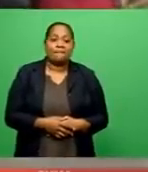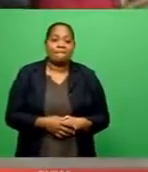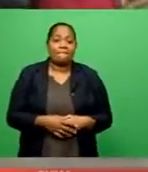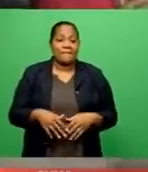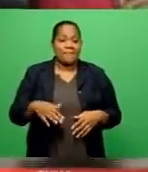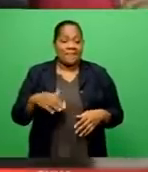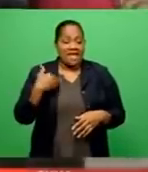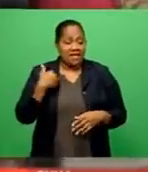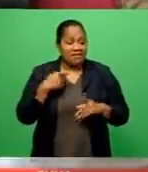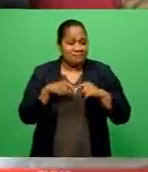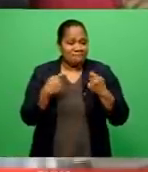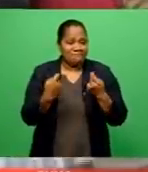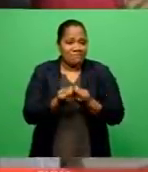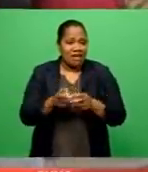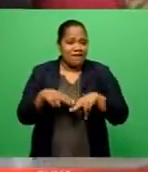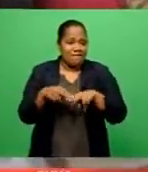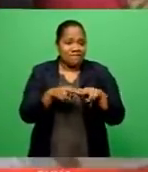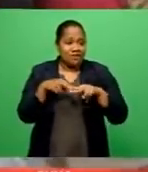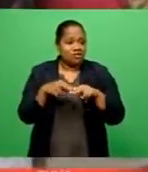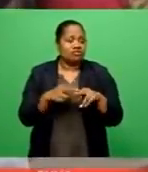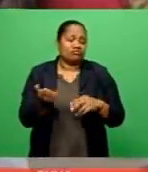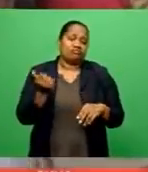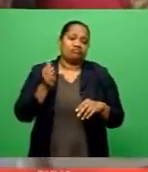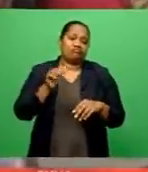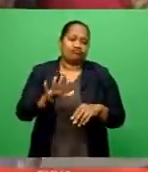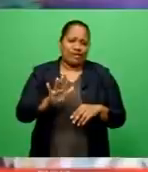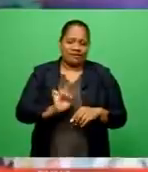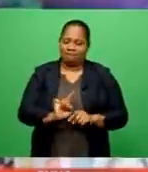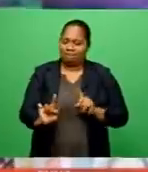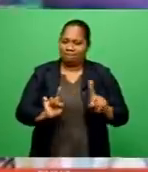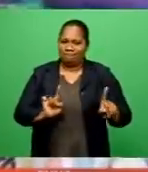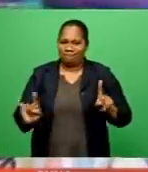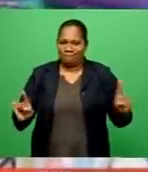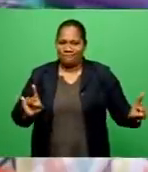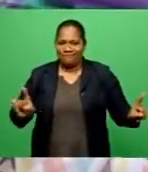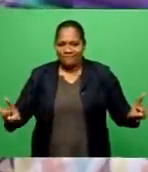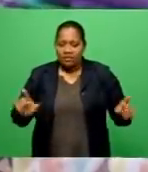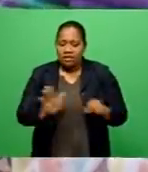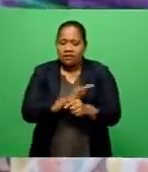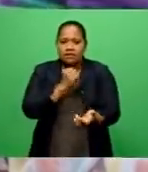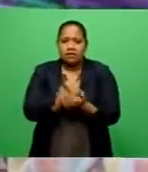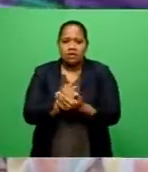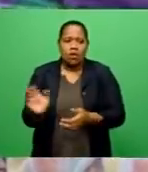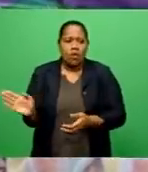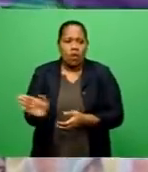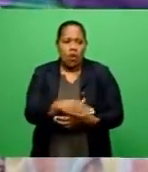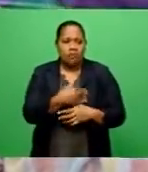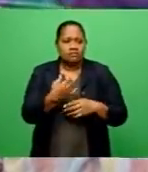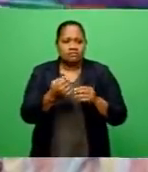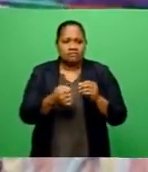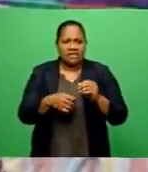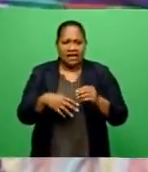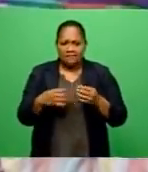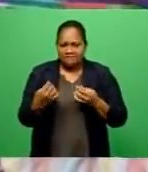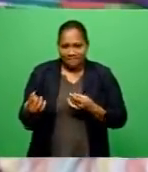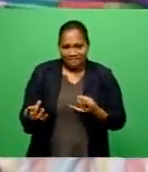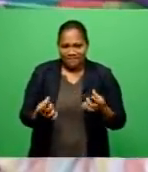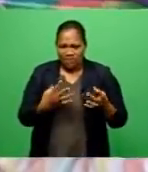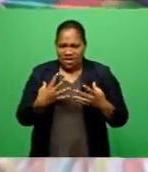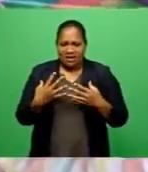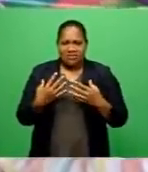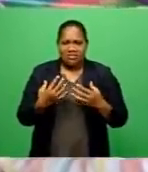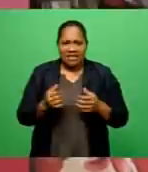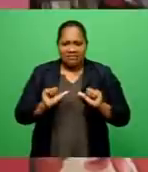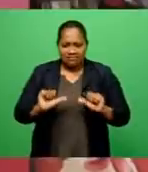Health teams around Fiji are already on the ground, ensuring that all preventative measures are taken to prevent disease